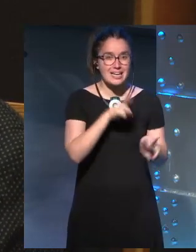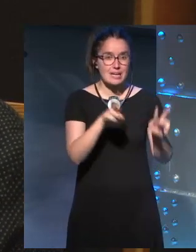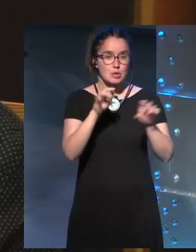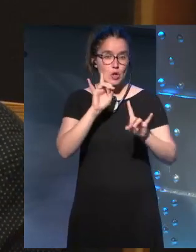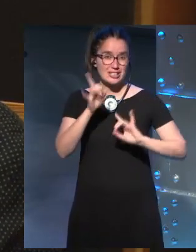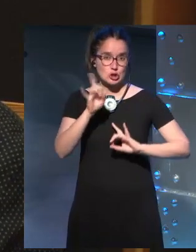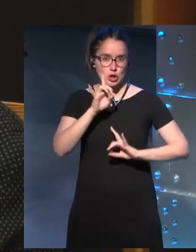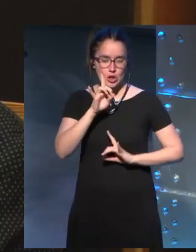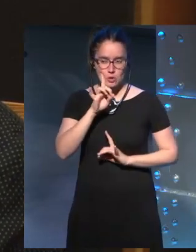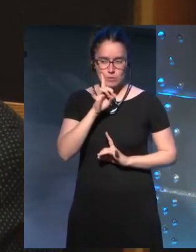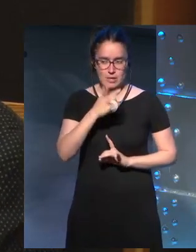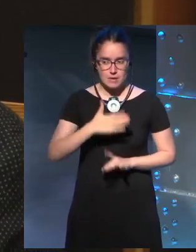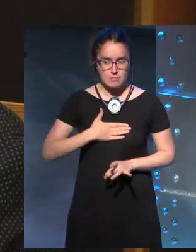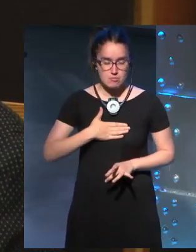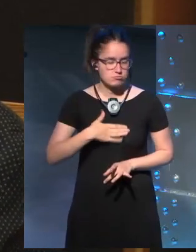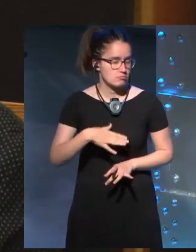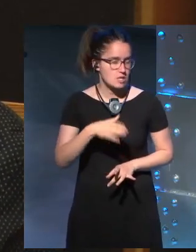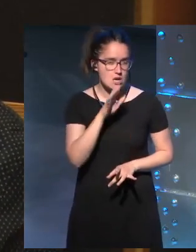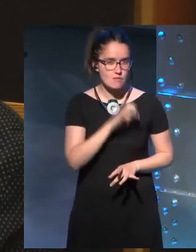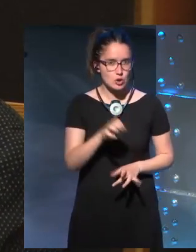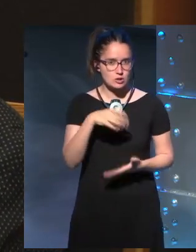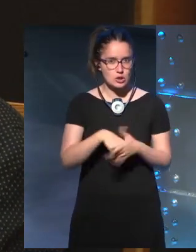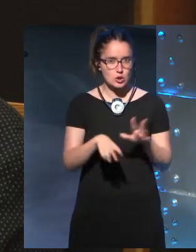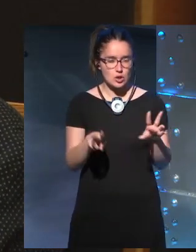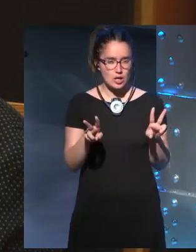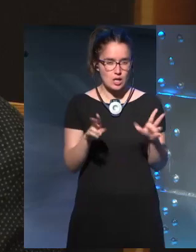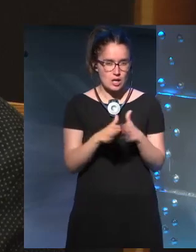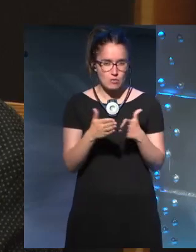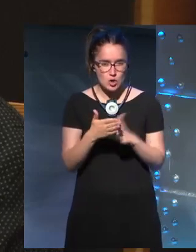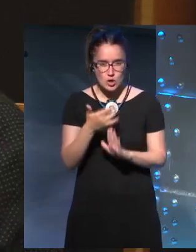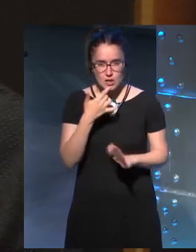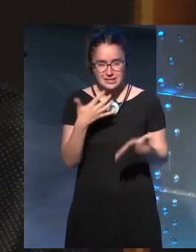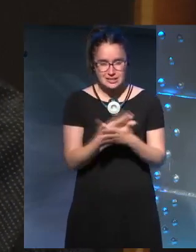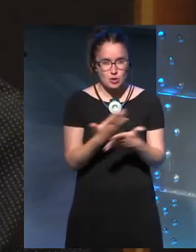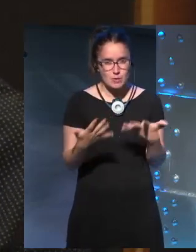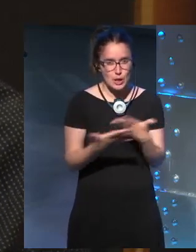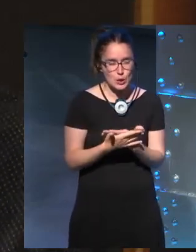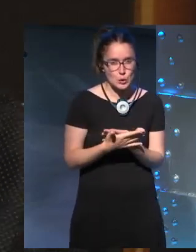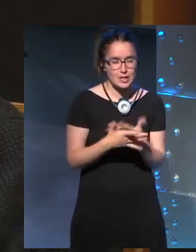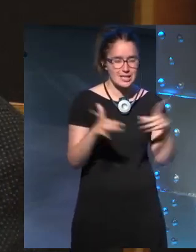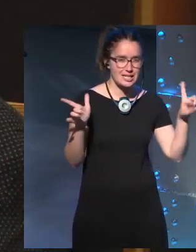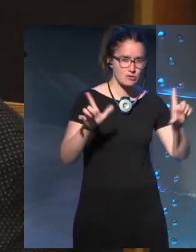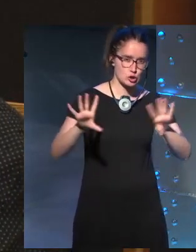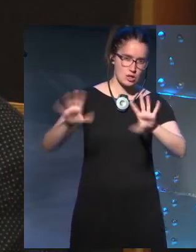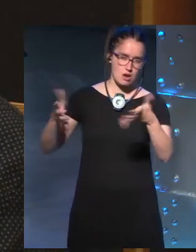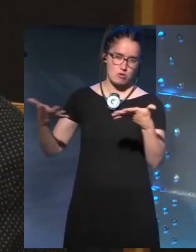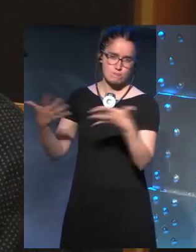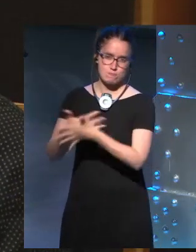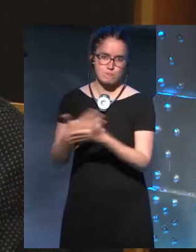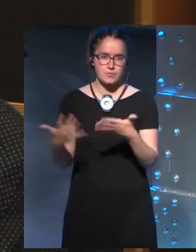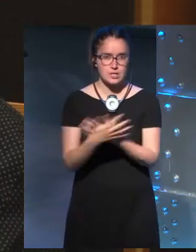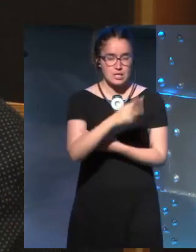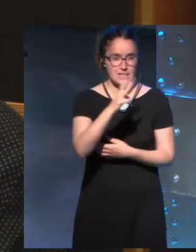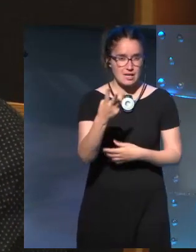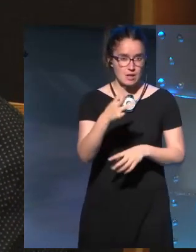Simon, because the chapter about sound is fascinating for me. And it's about this combination between television and